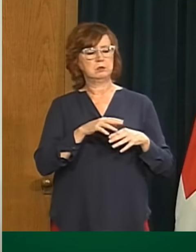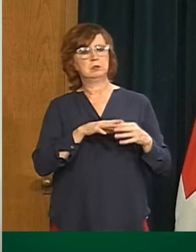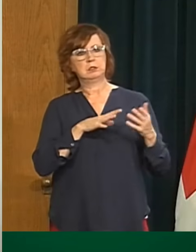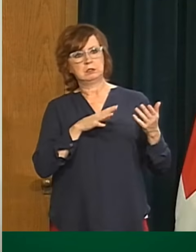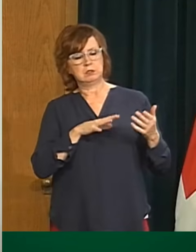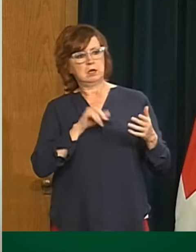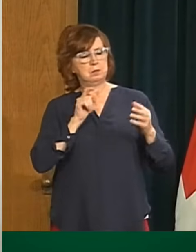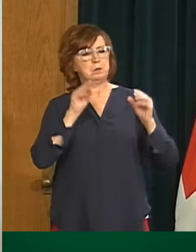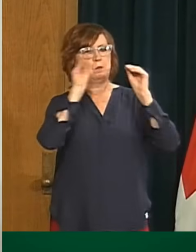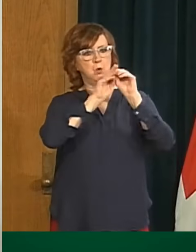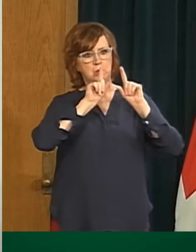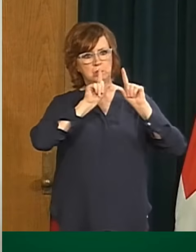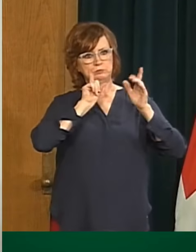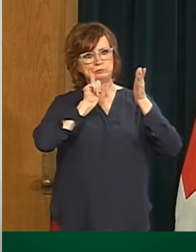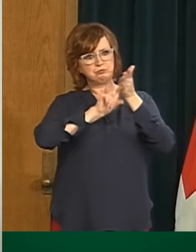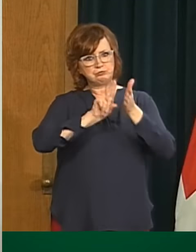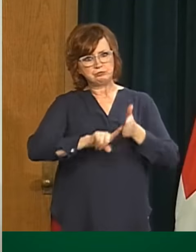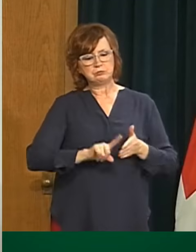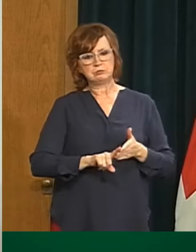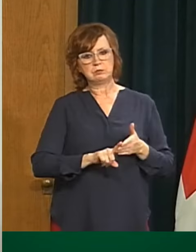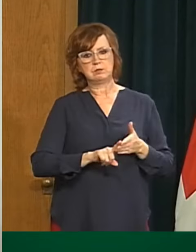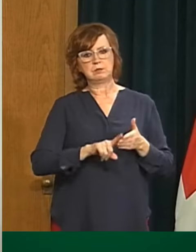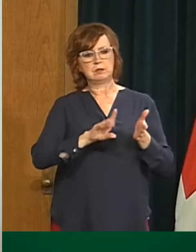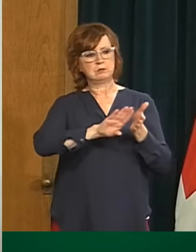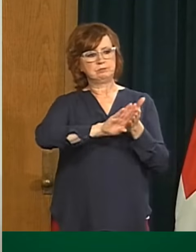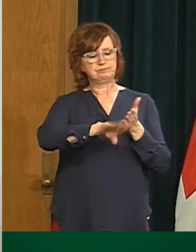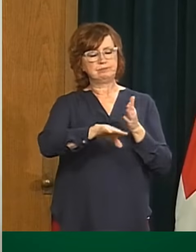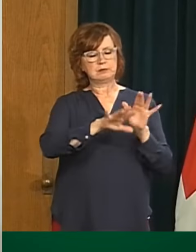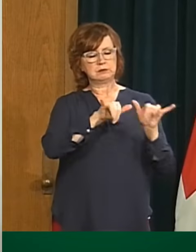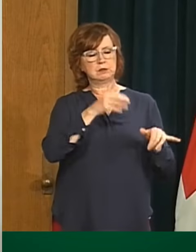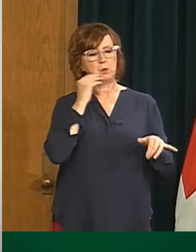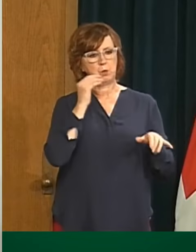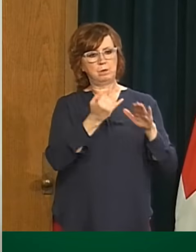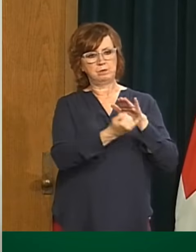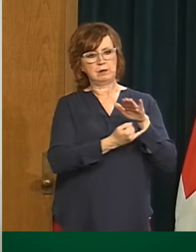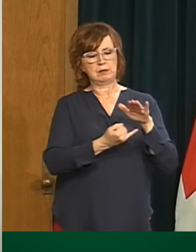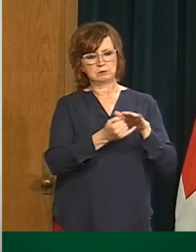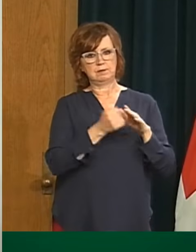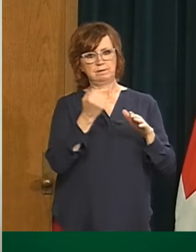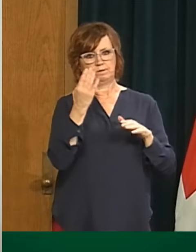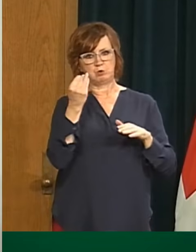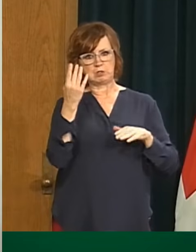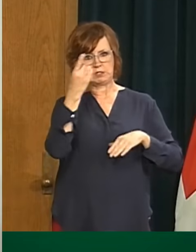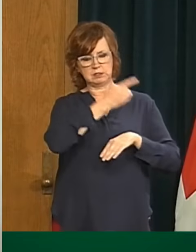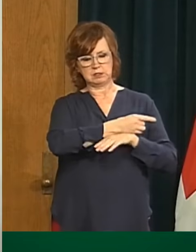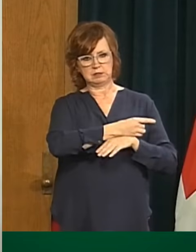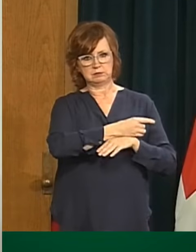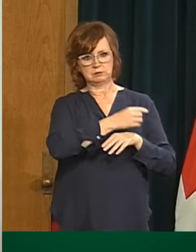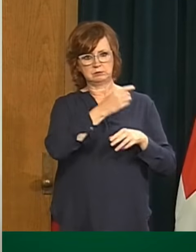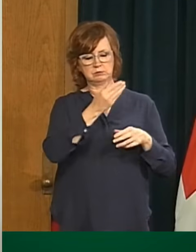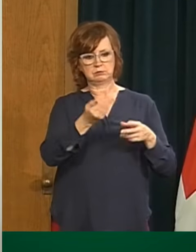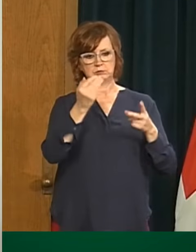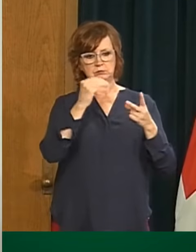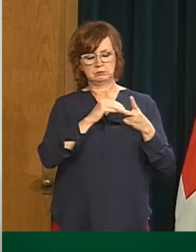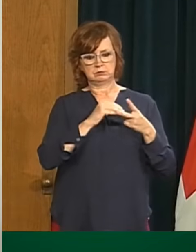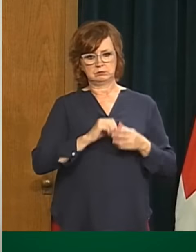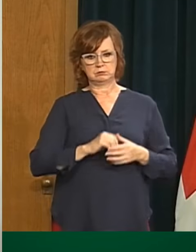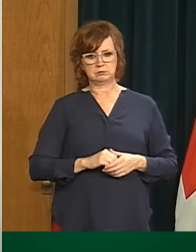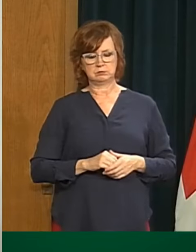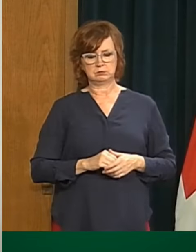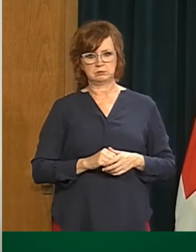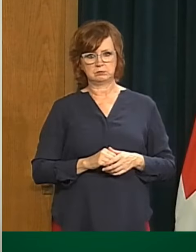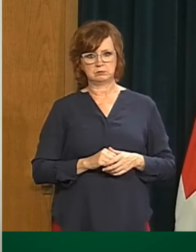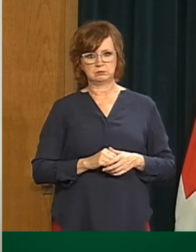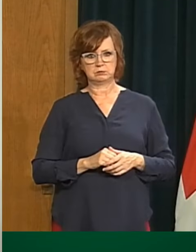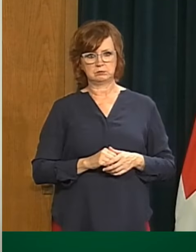from work for 14 days, or may include testing and allowing the staff member, if they were not a